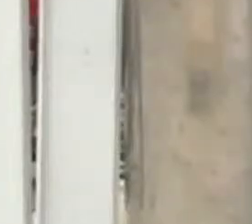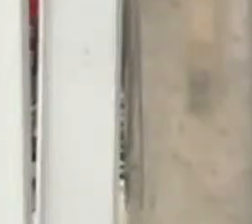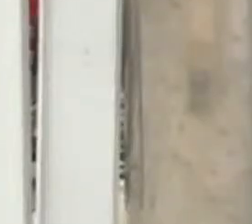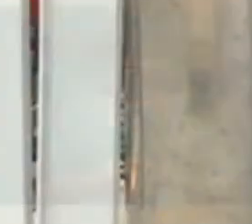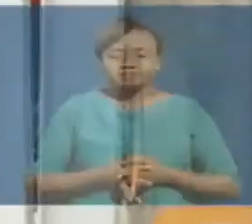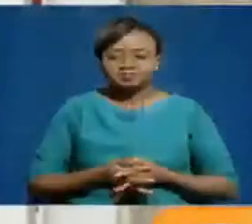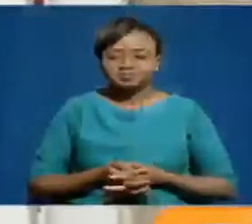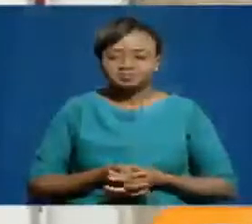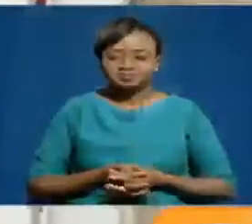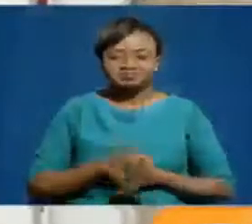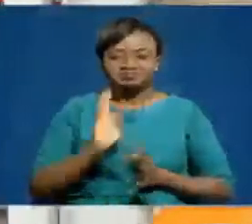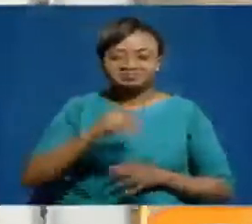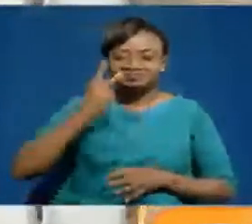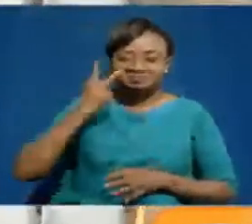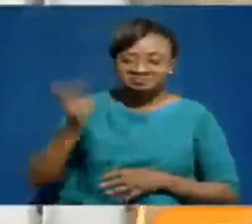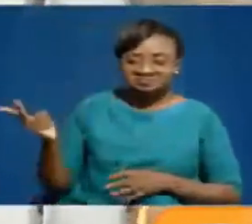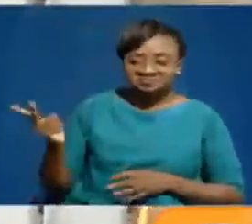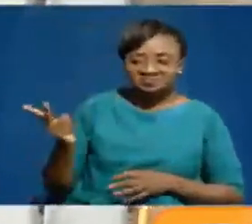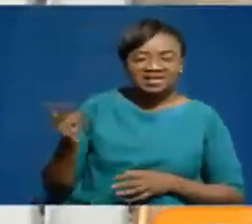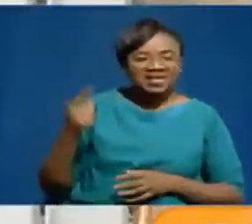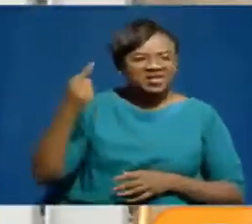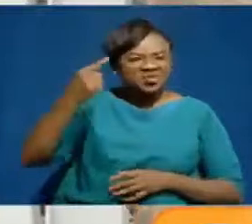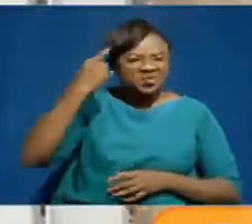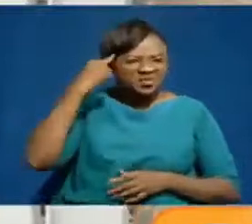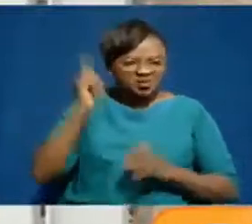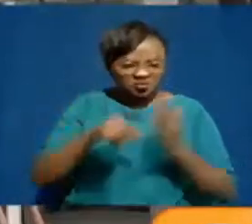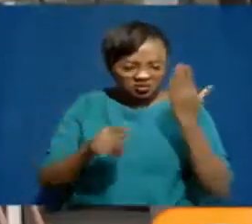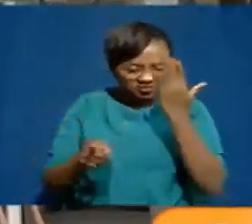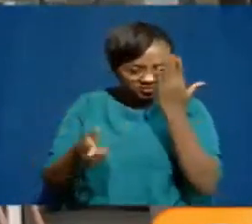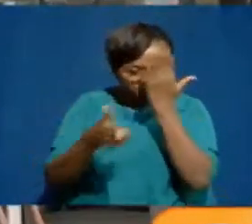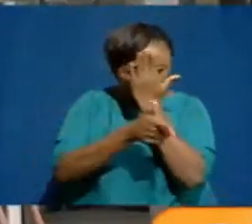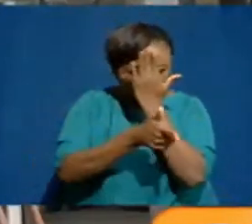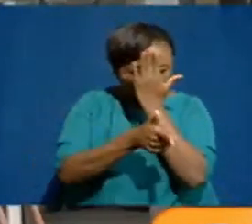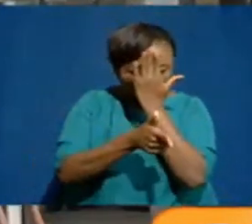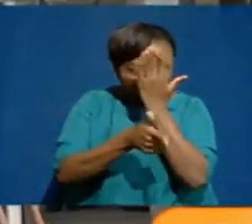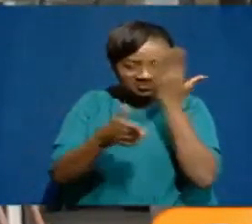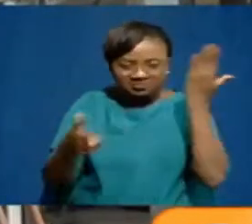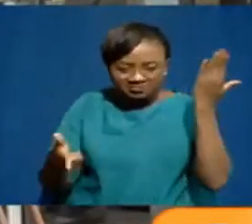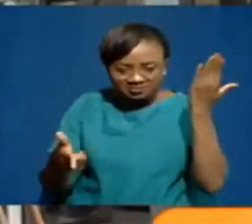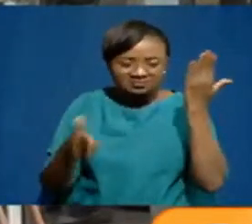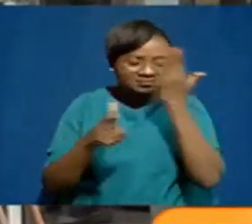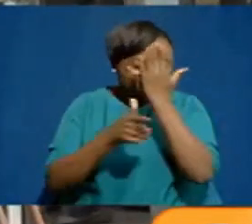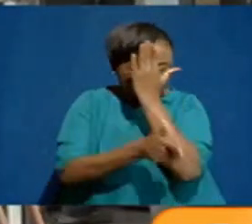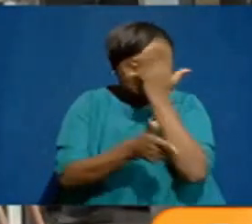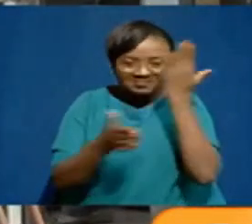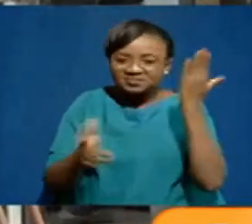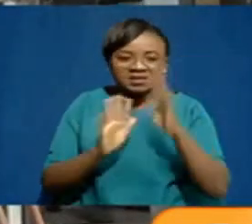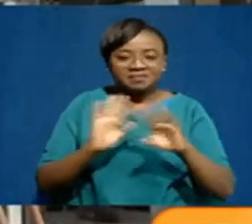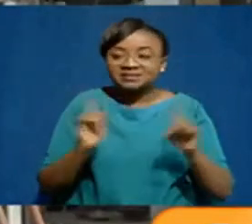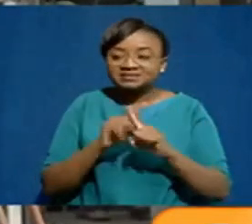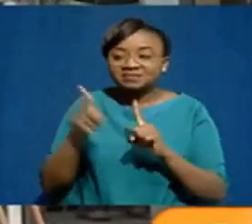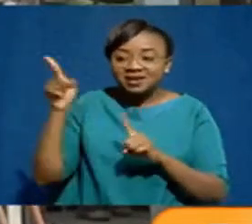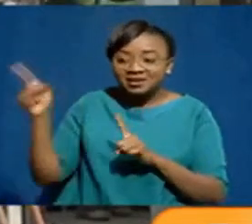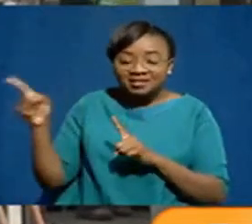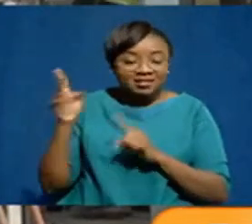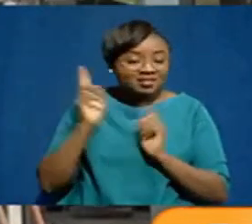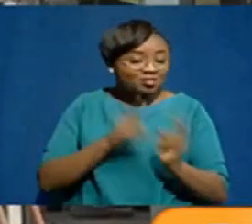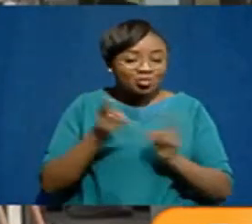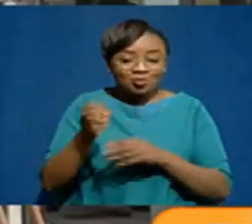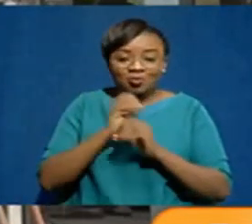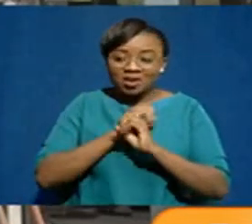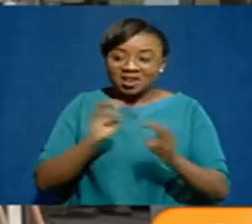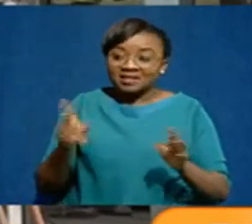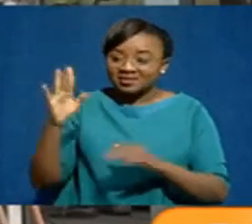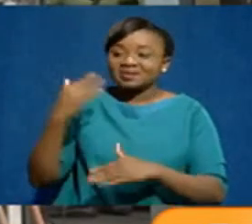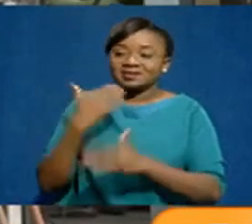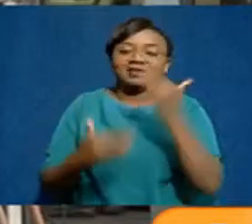This might look like normal welding, but it's not. These are engineers building a machine that will help remove